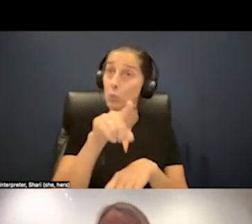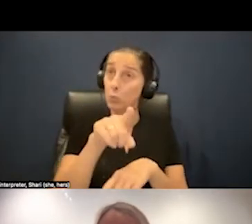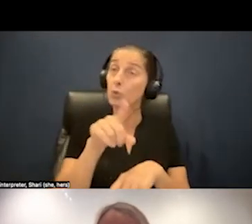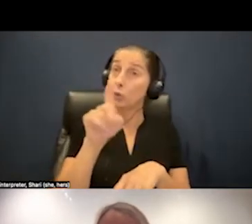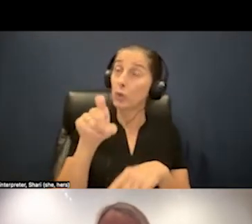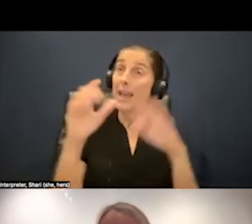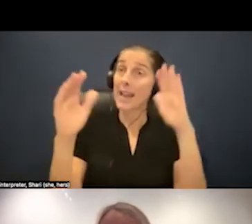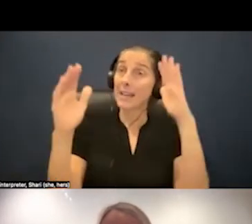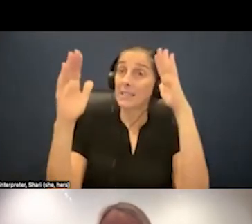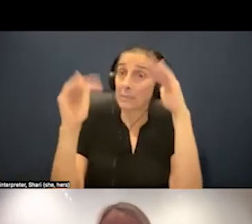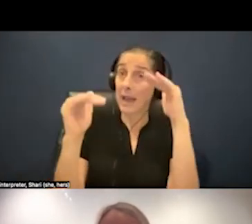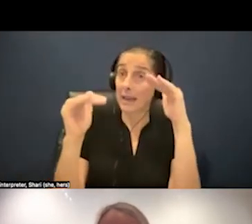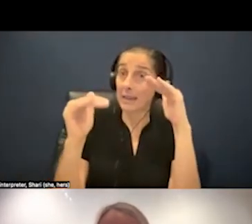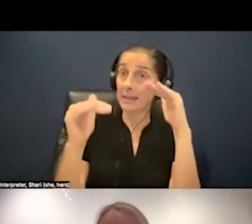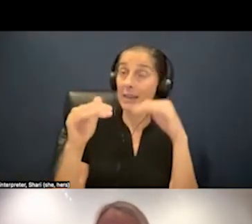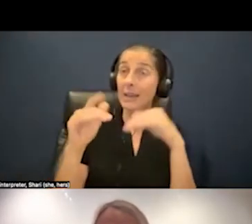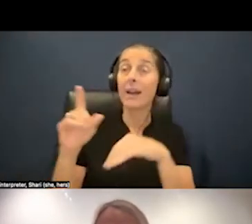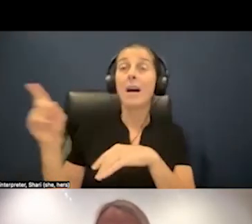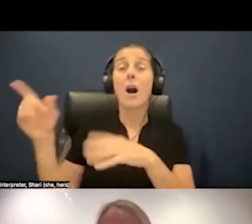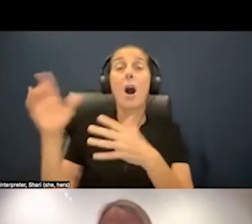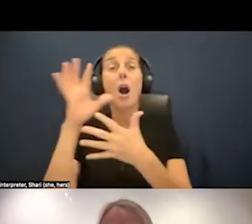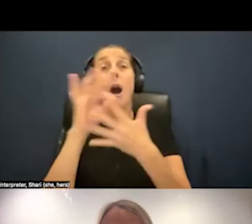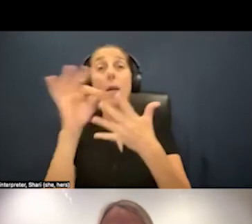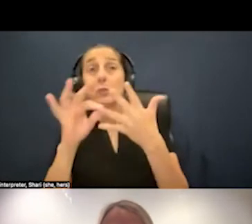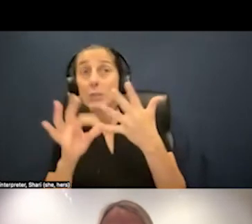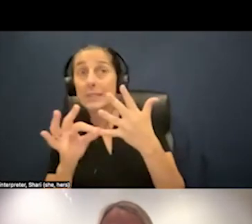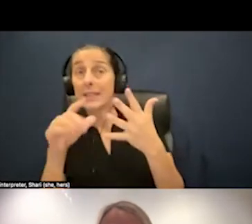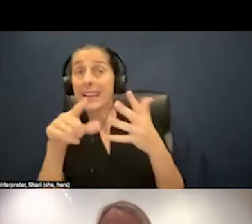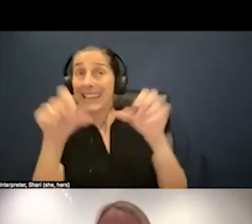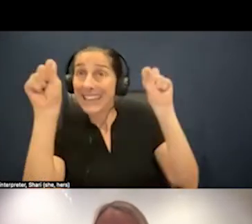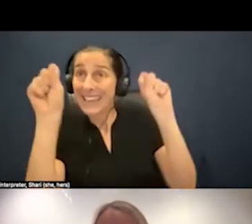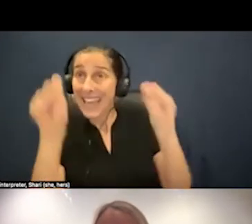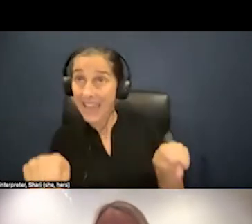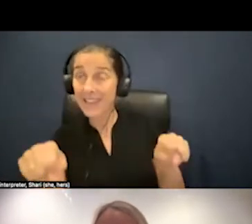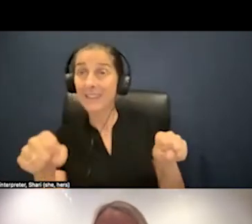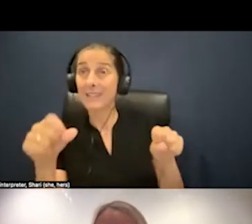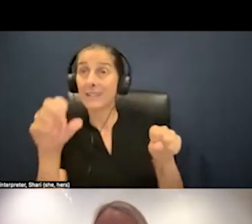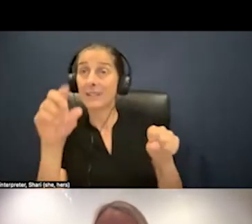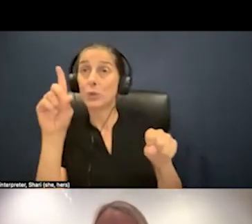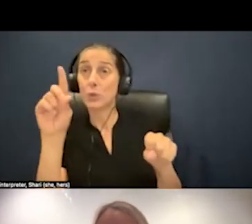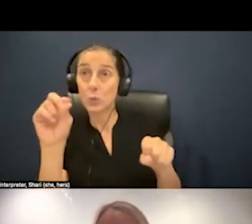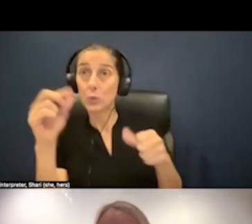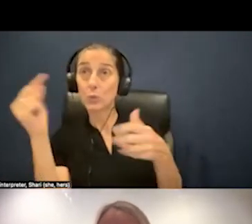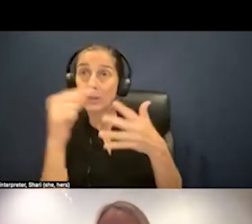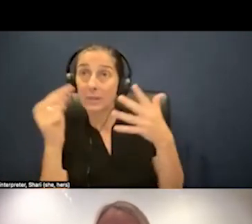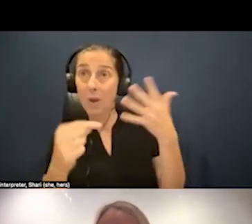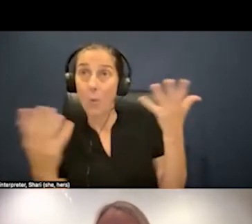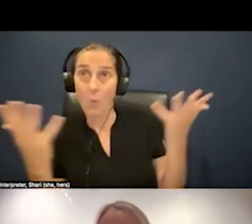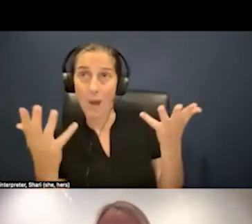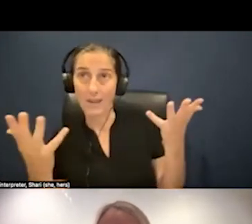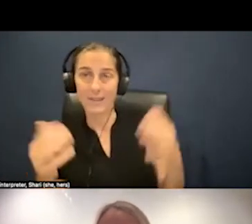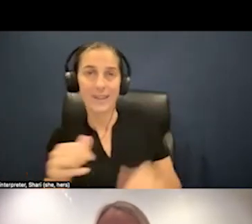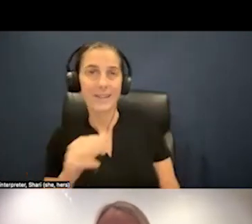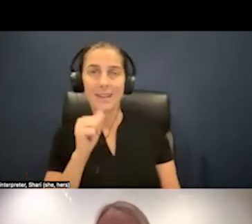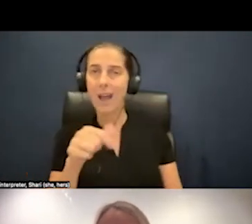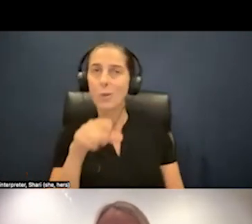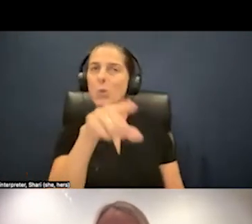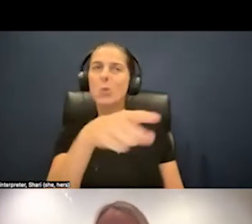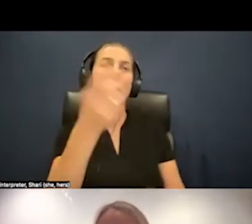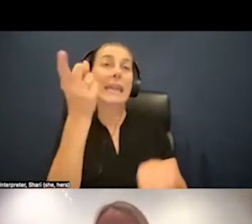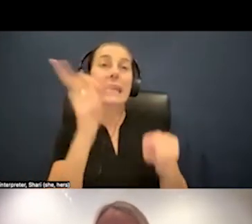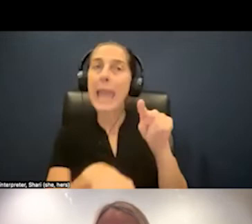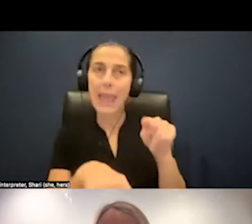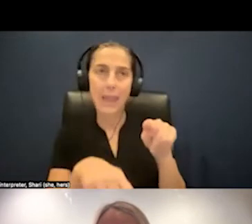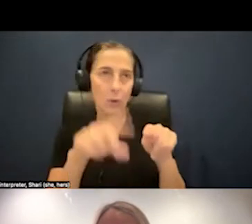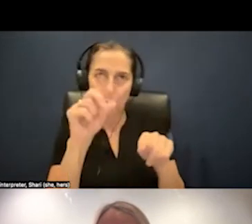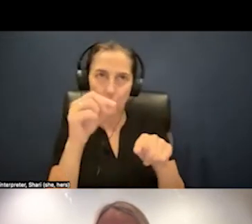opposed to telling you what you can't do. Being able to make sure that you understand exactly what